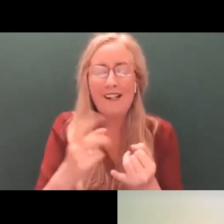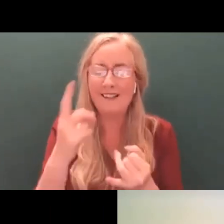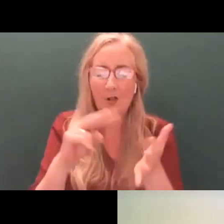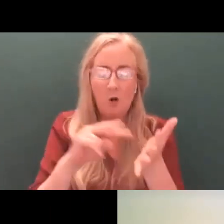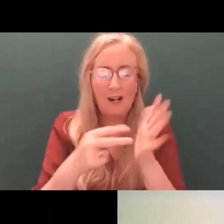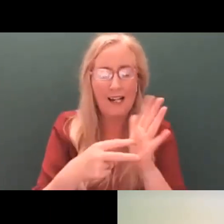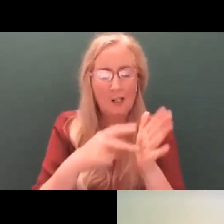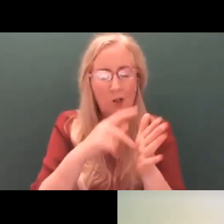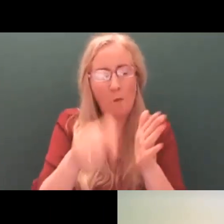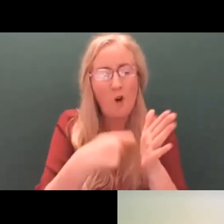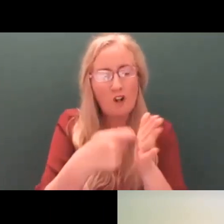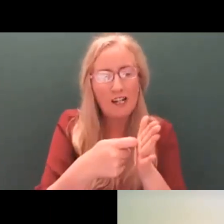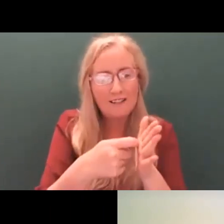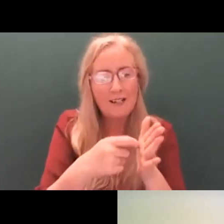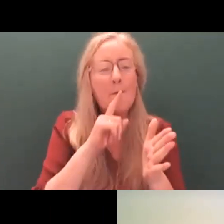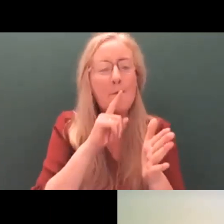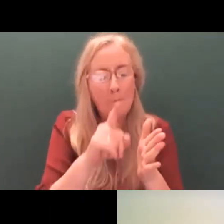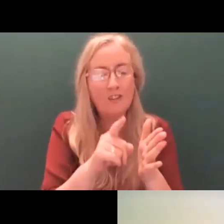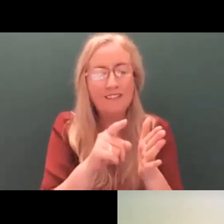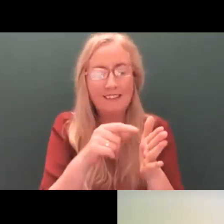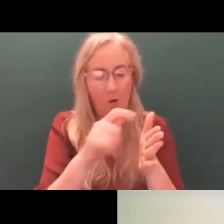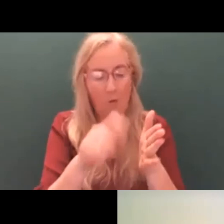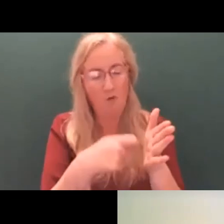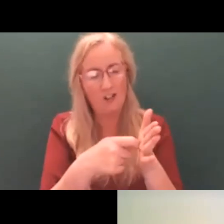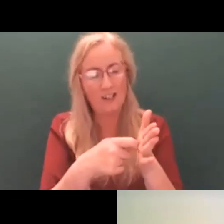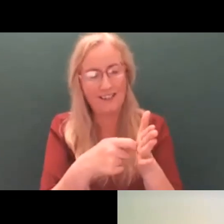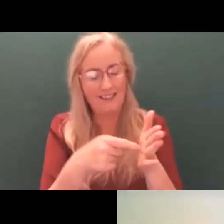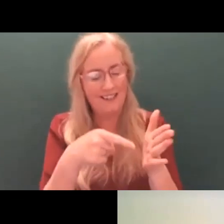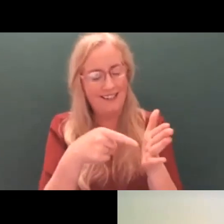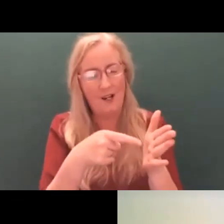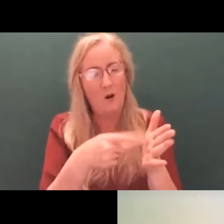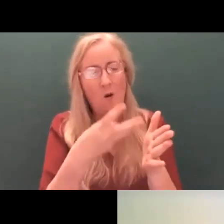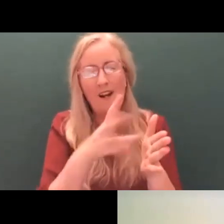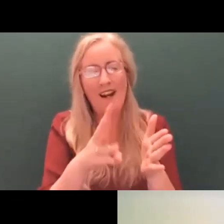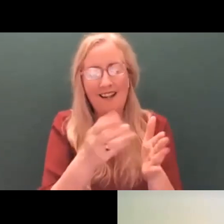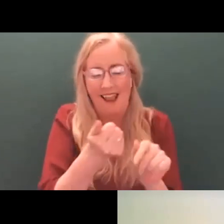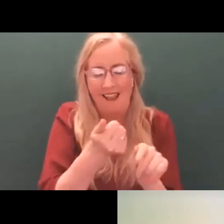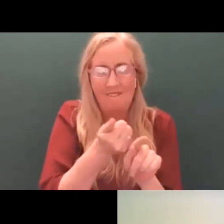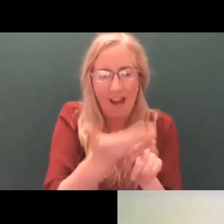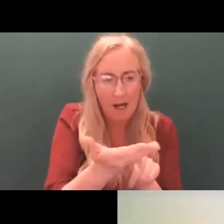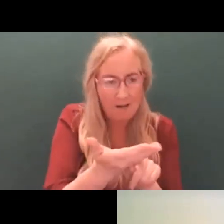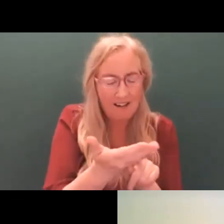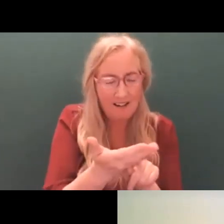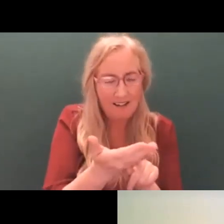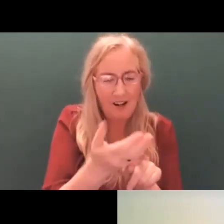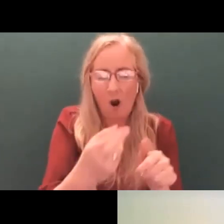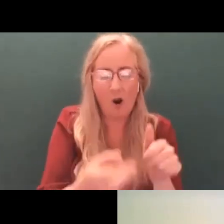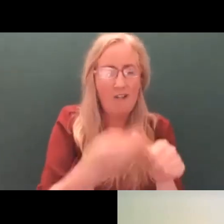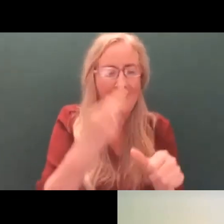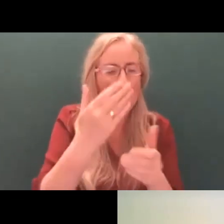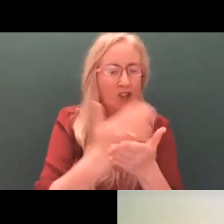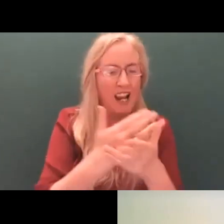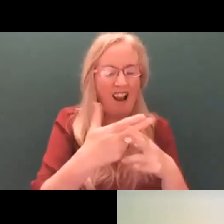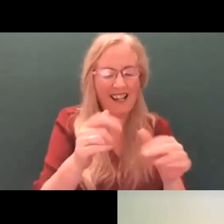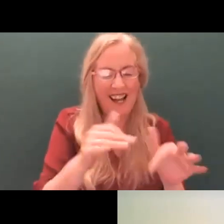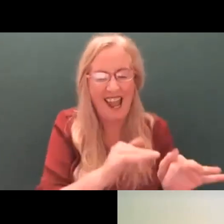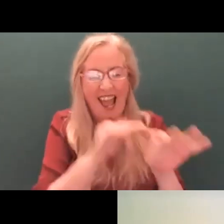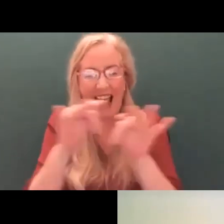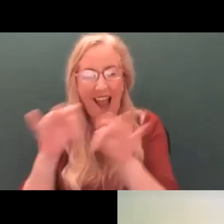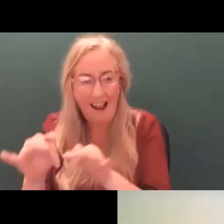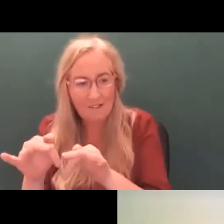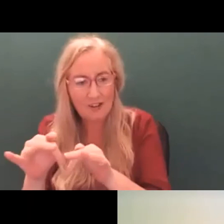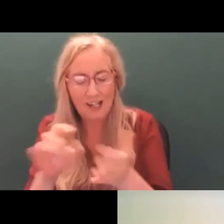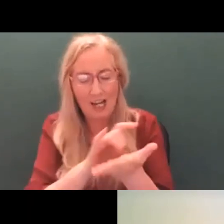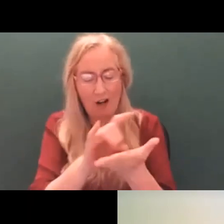projects, but the output of the project won't be available or ready to share until after Heritage Week. So if